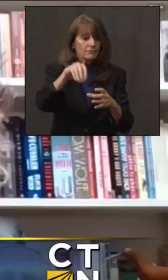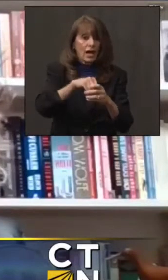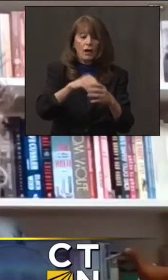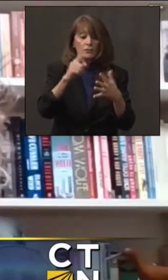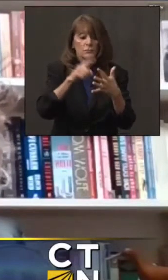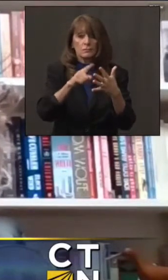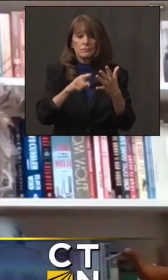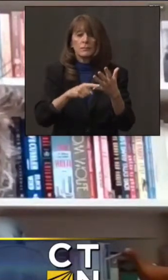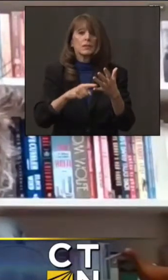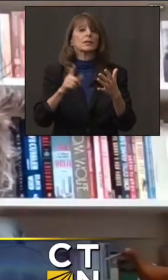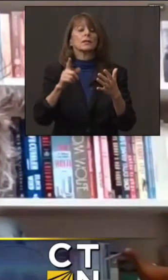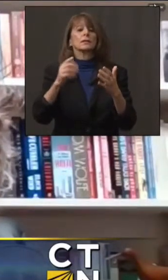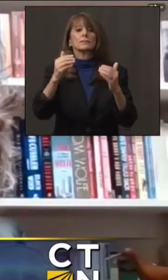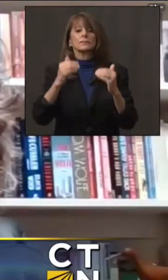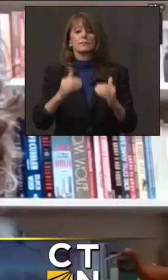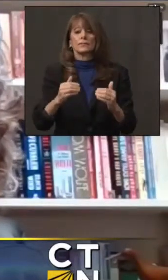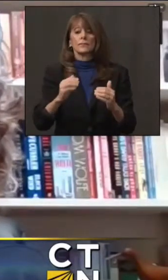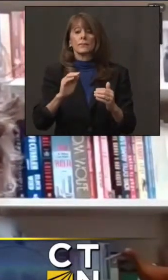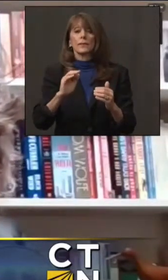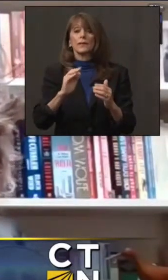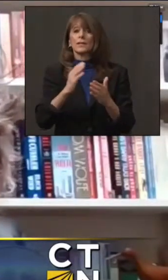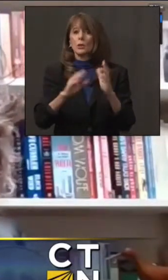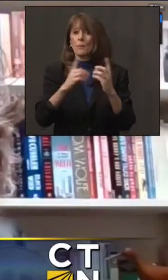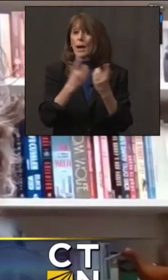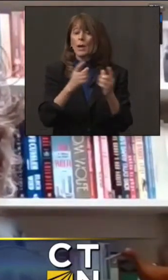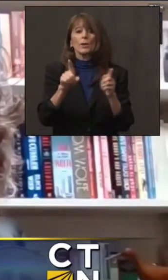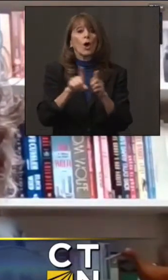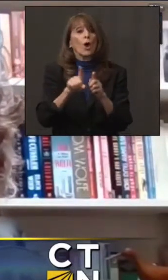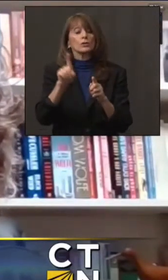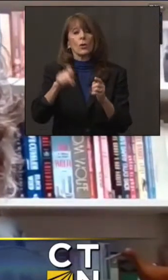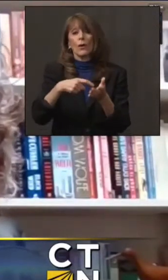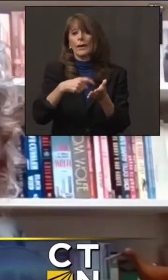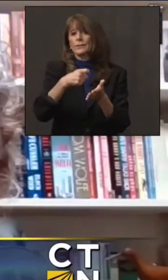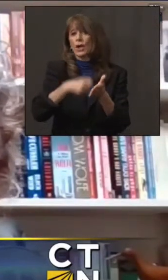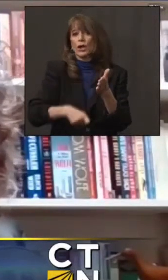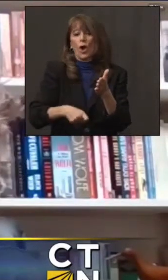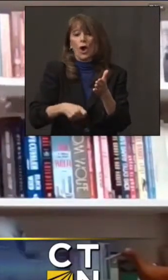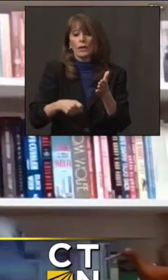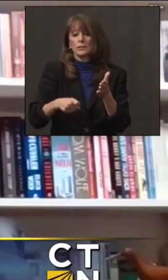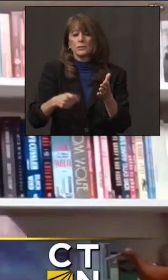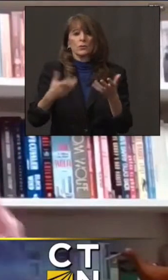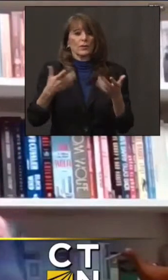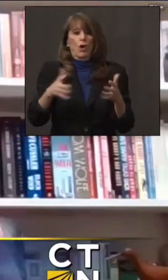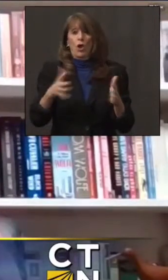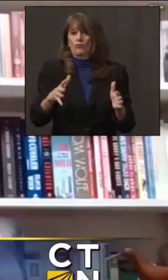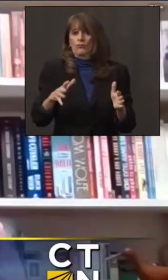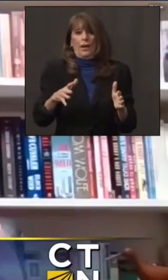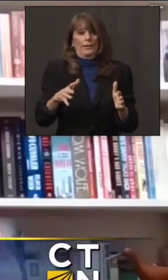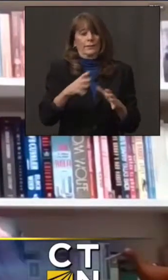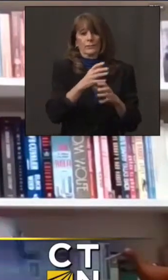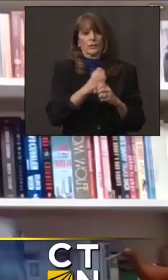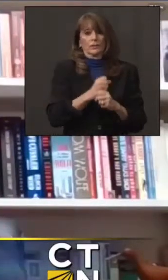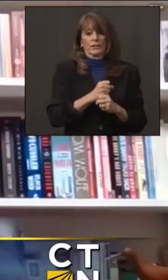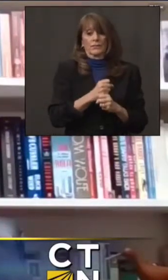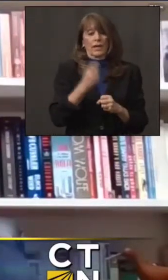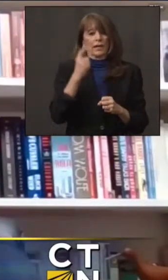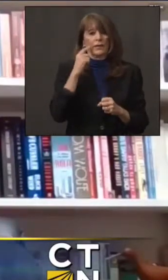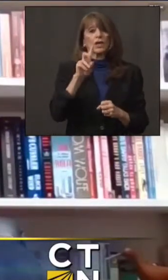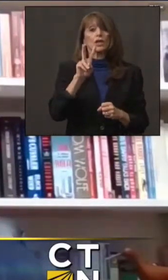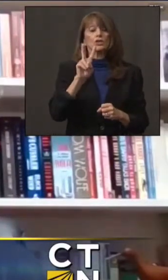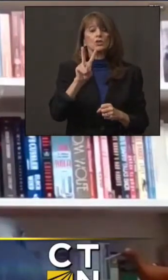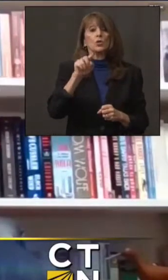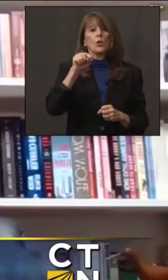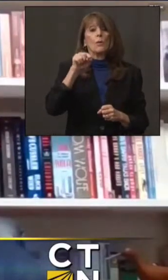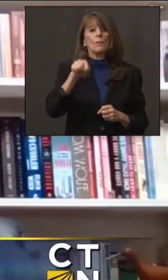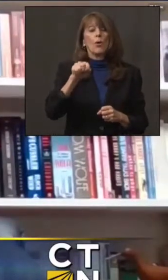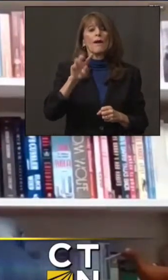the department has some costs that we've already incurred. We've received, I believe it's $2.4